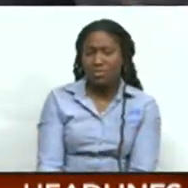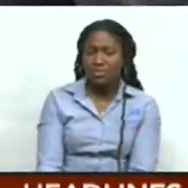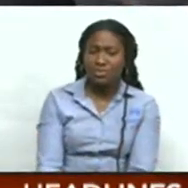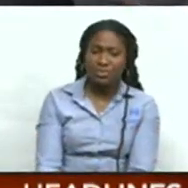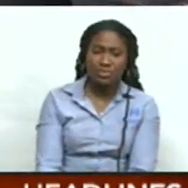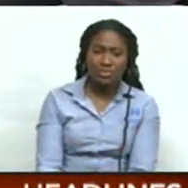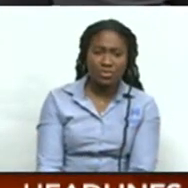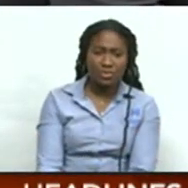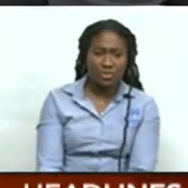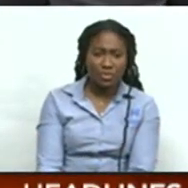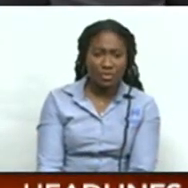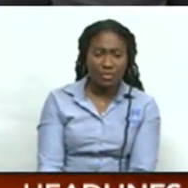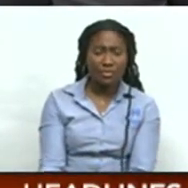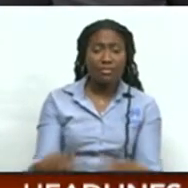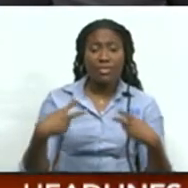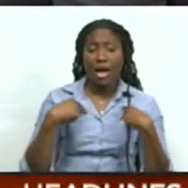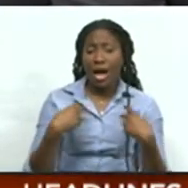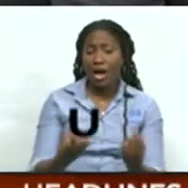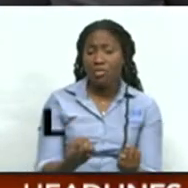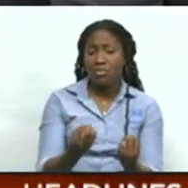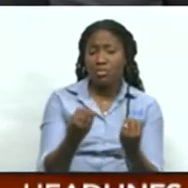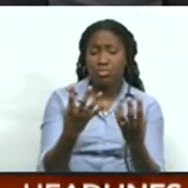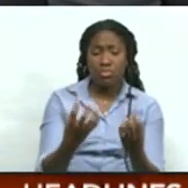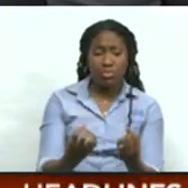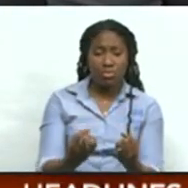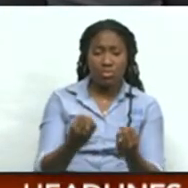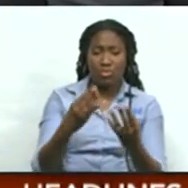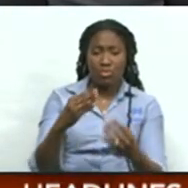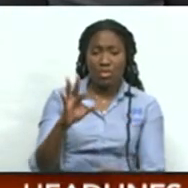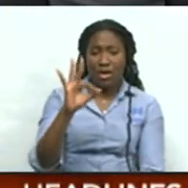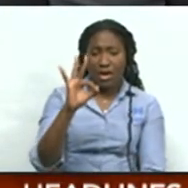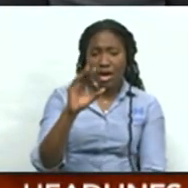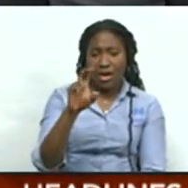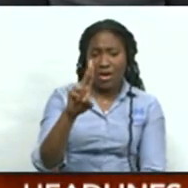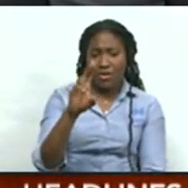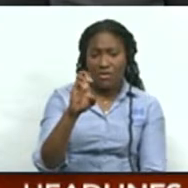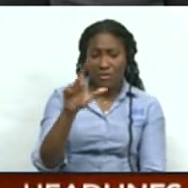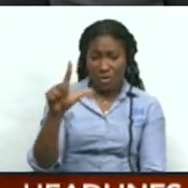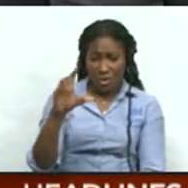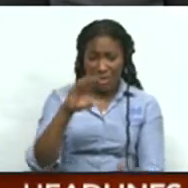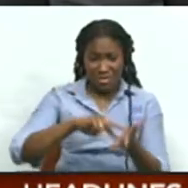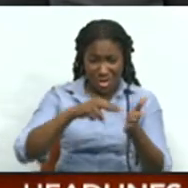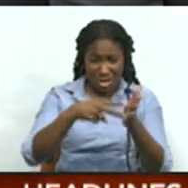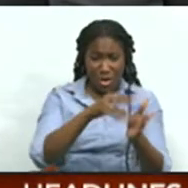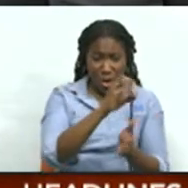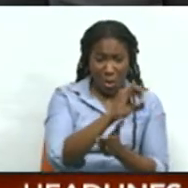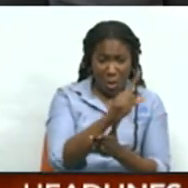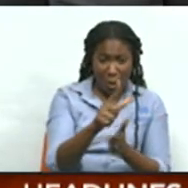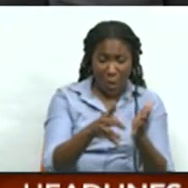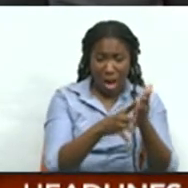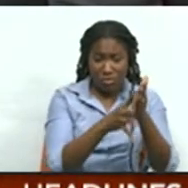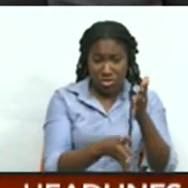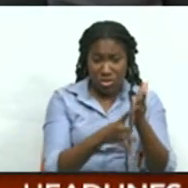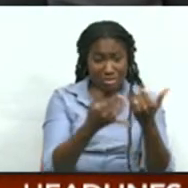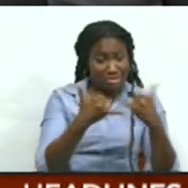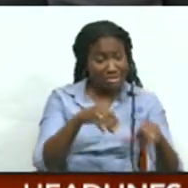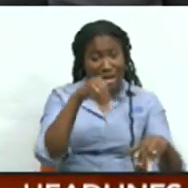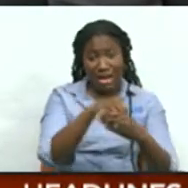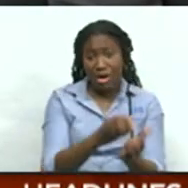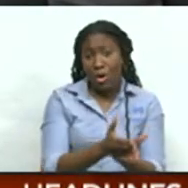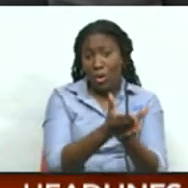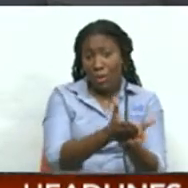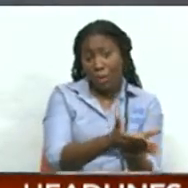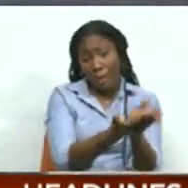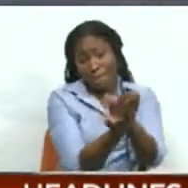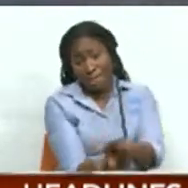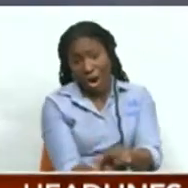There are thousands of gallons of bunker fuel still inside the overturned barge just off the coast of Tobago. Chief Secretary Farley Augustin says